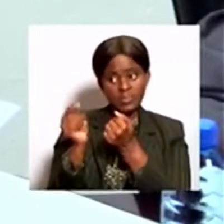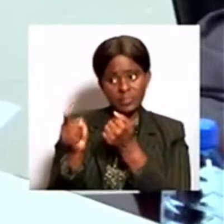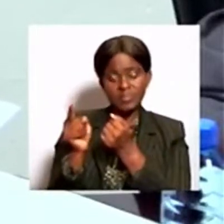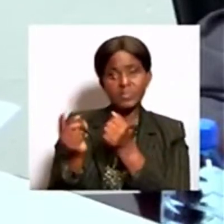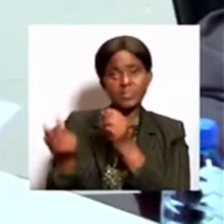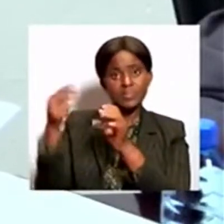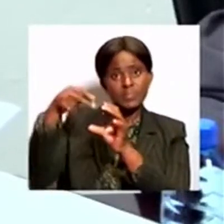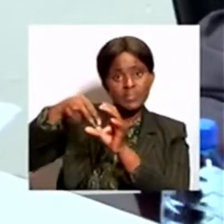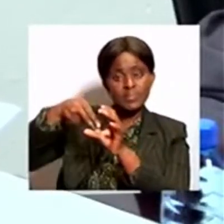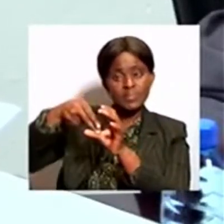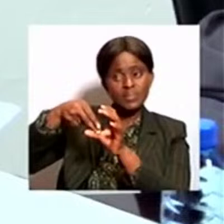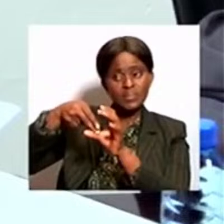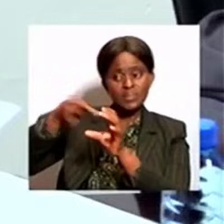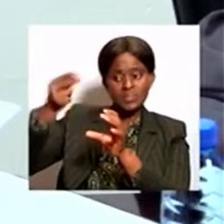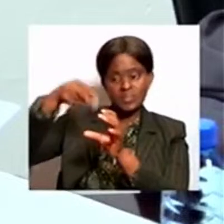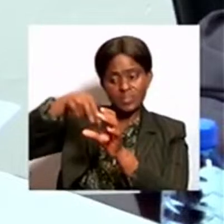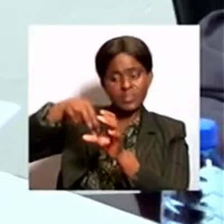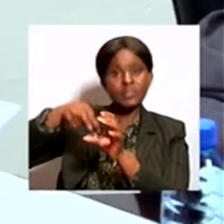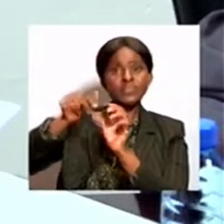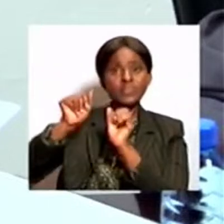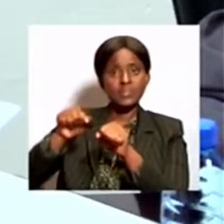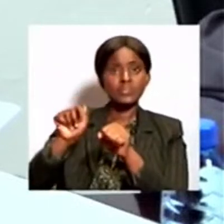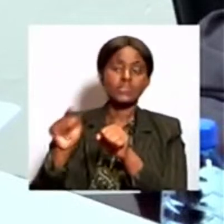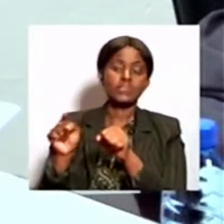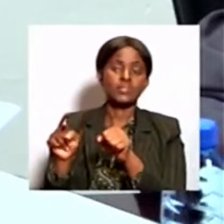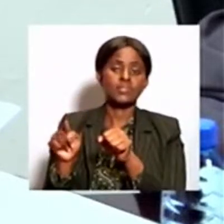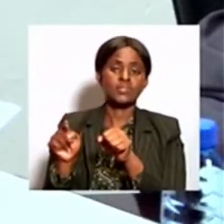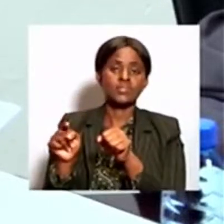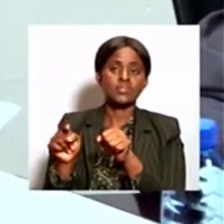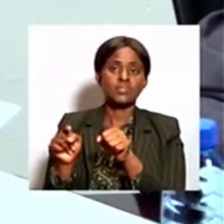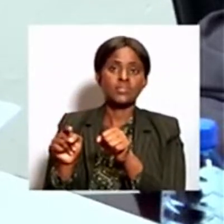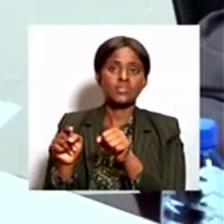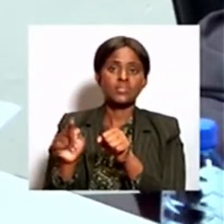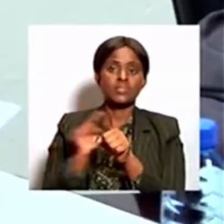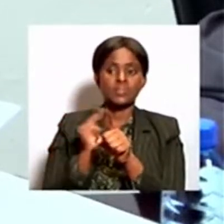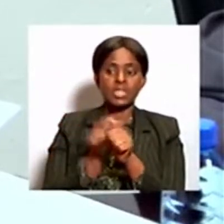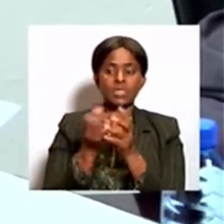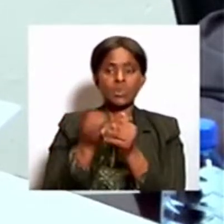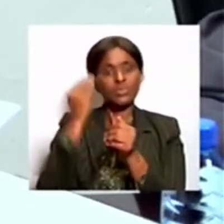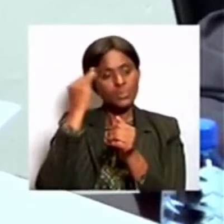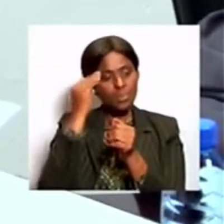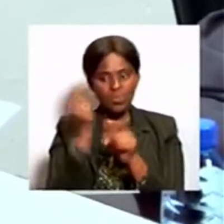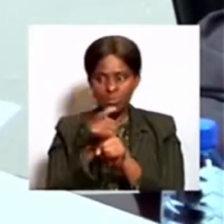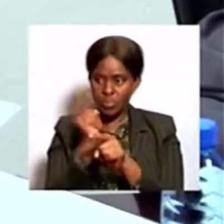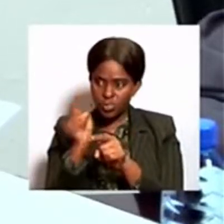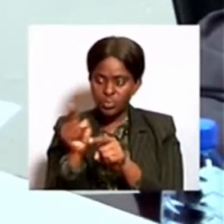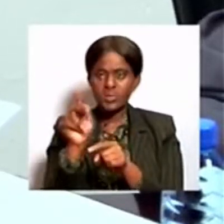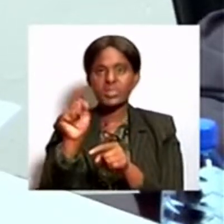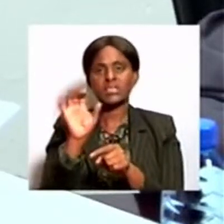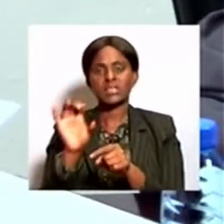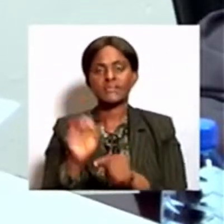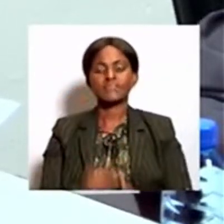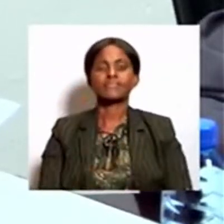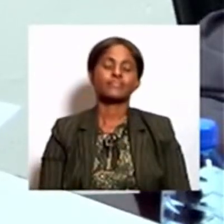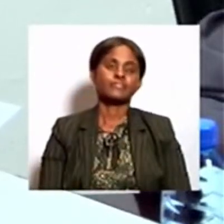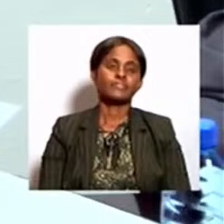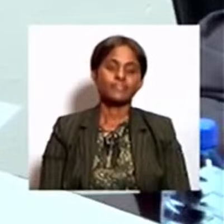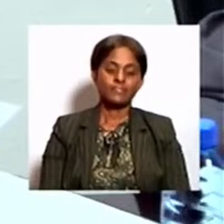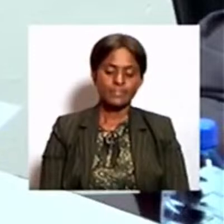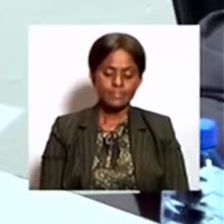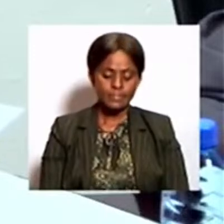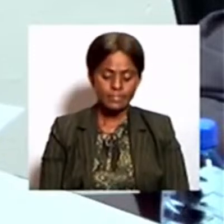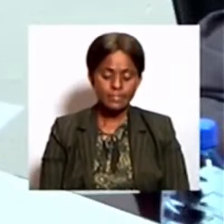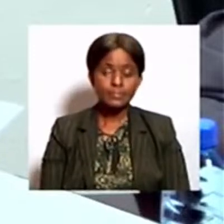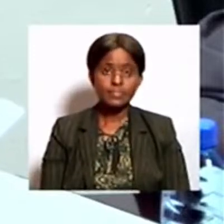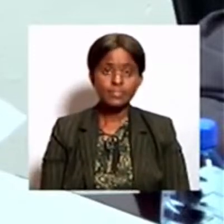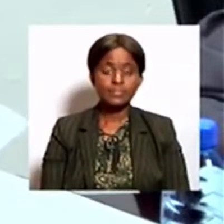draw fuel? We want to find out from you, TC. The DA, I